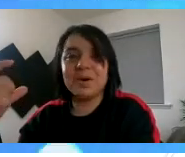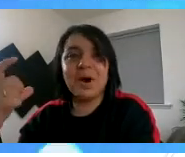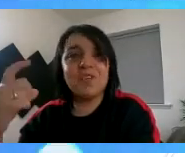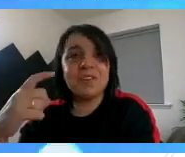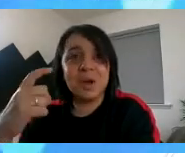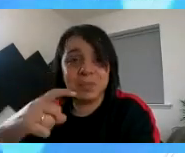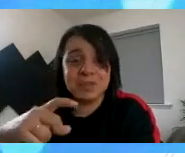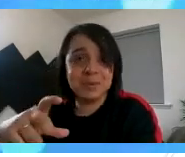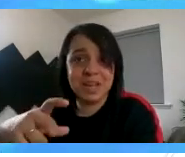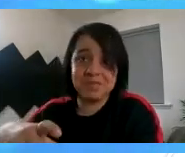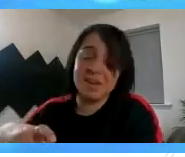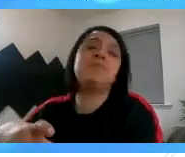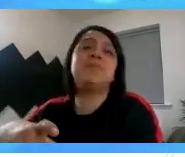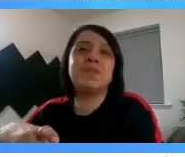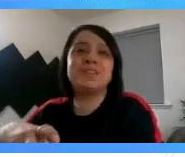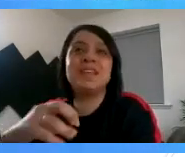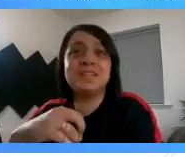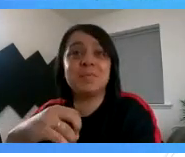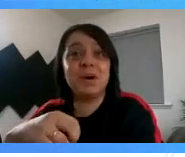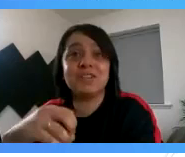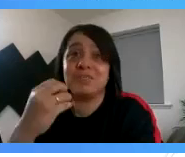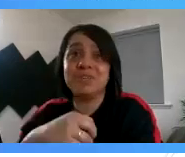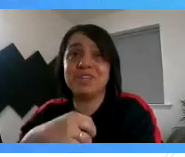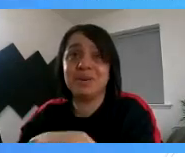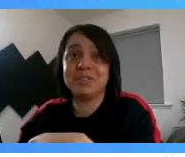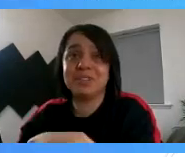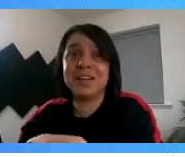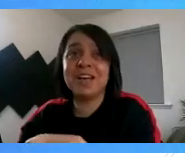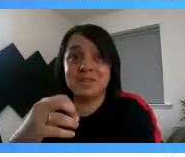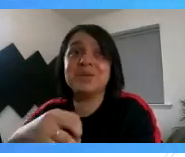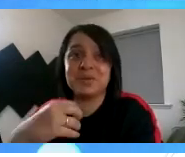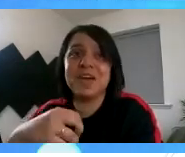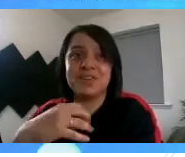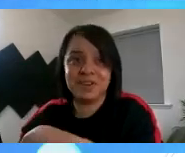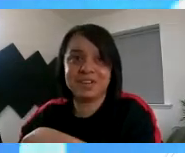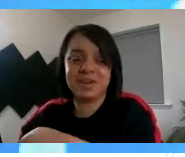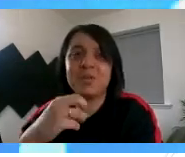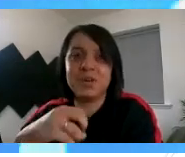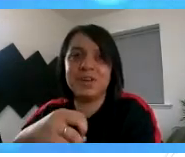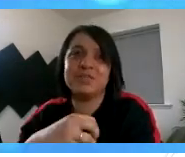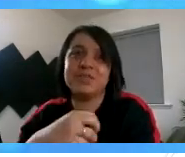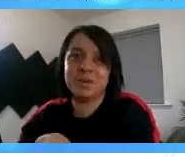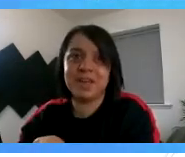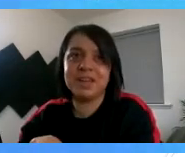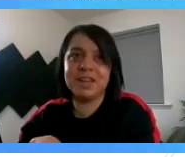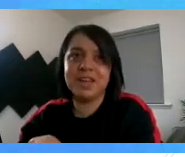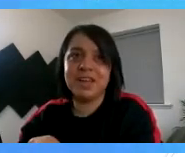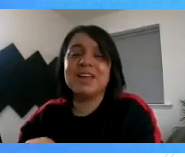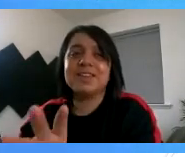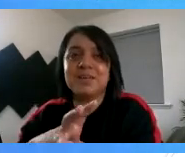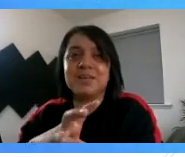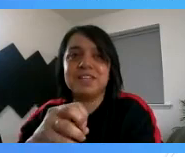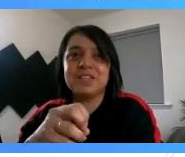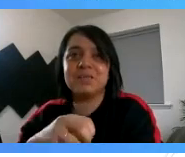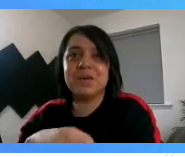So hopefully nobody will get offended, because it is part of British culture to swear a lot. We love to swear. So